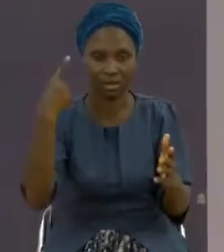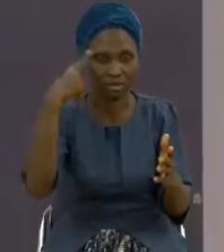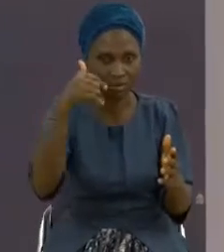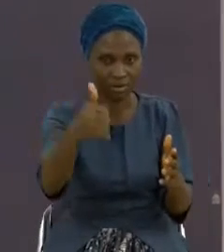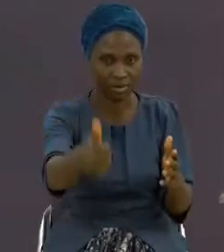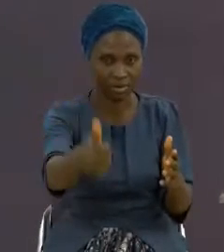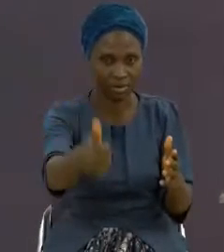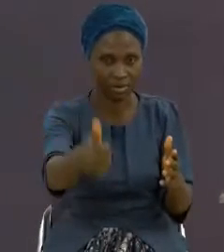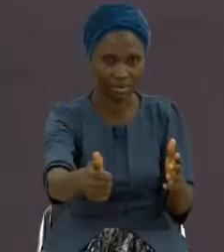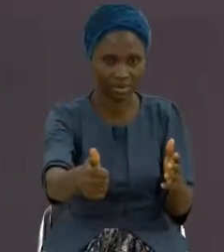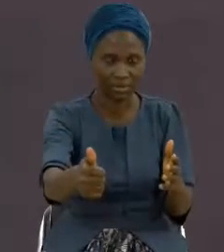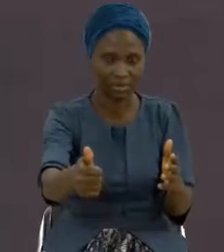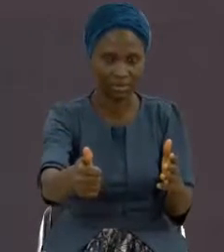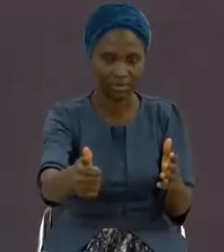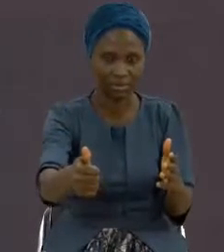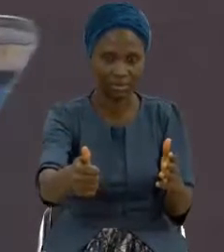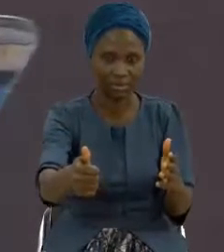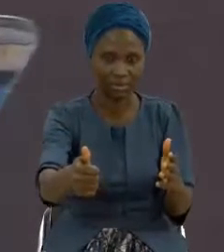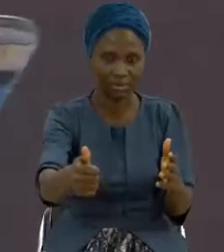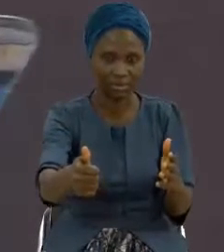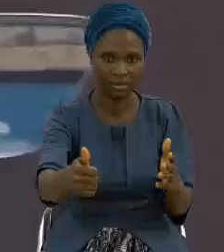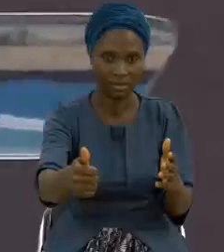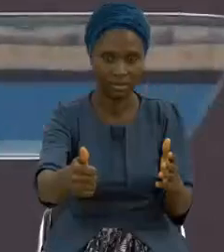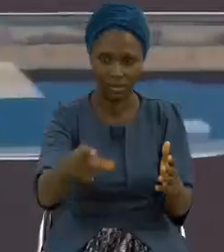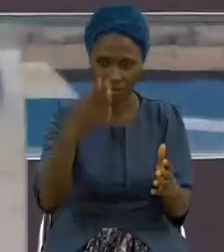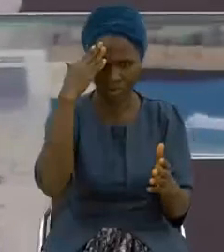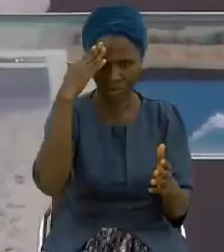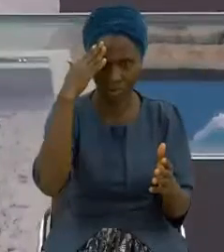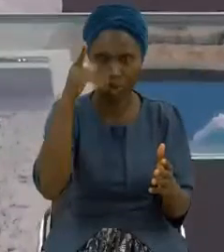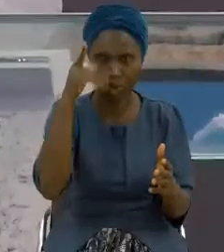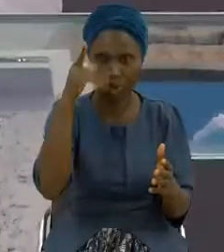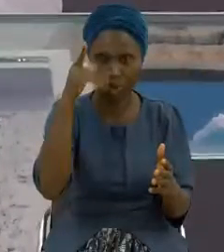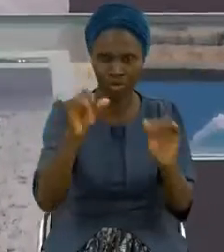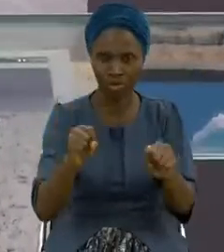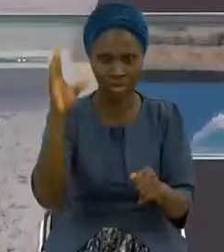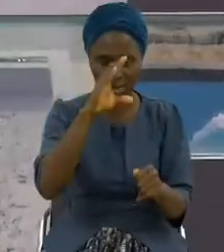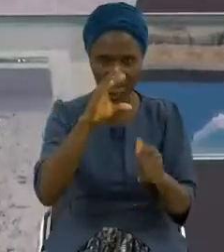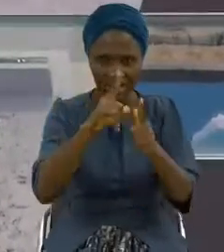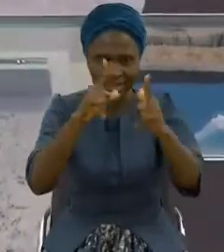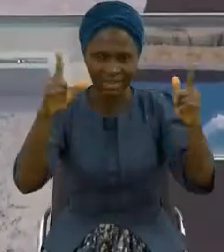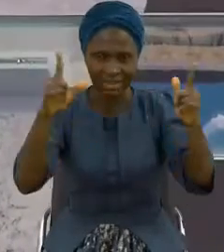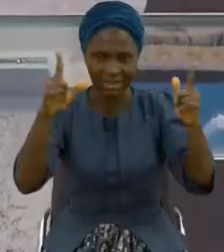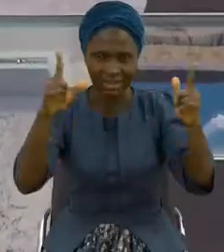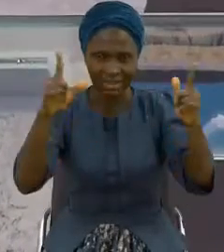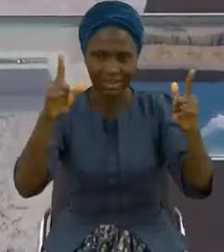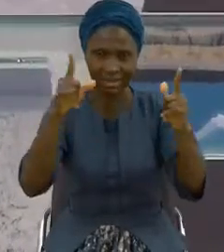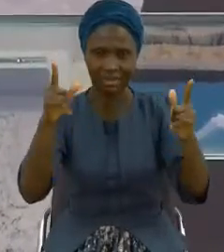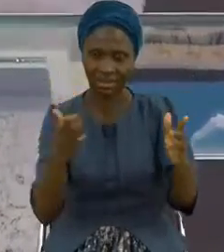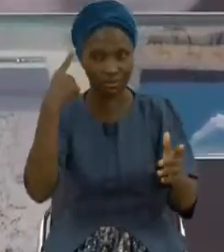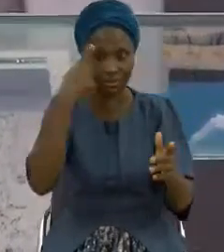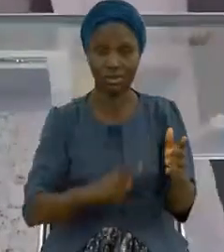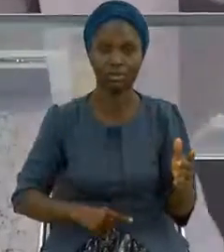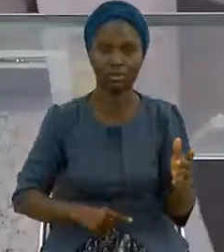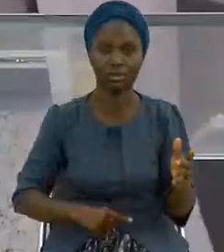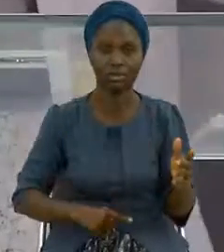You know, you can seek great things for the Lord. I want to evangelize. I want to expand